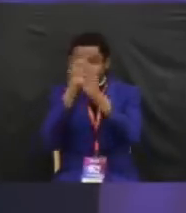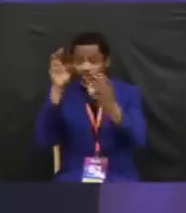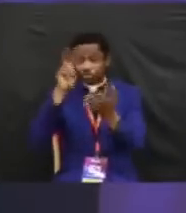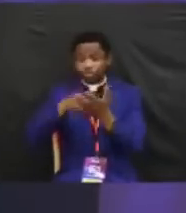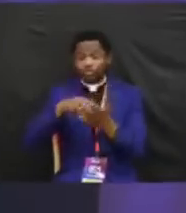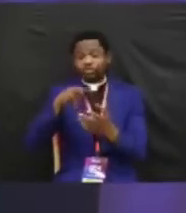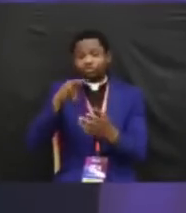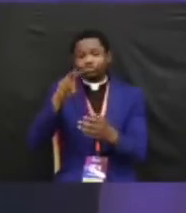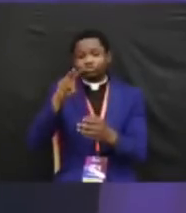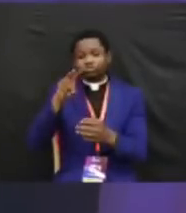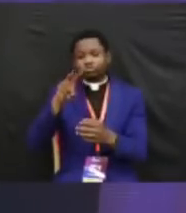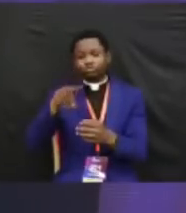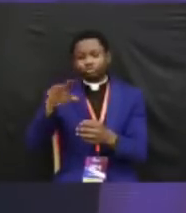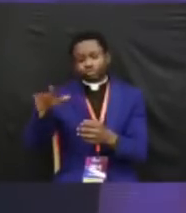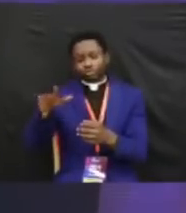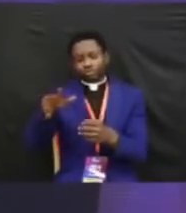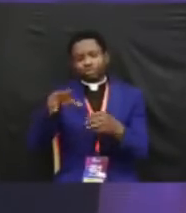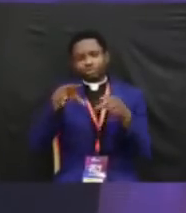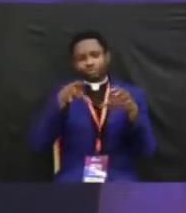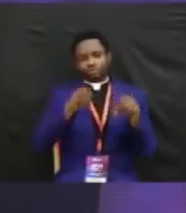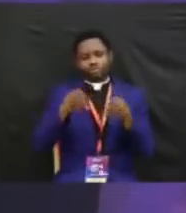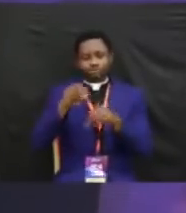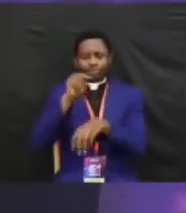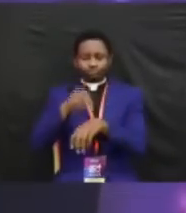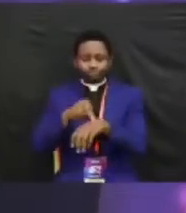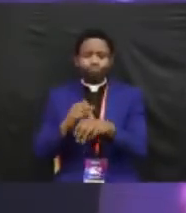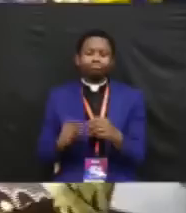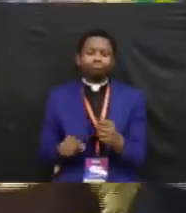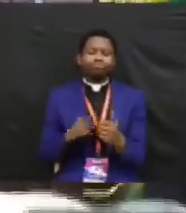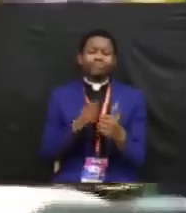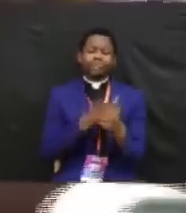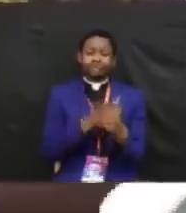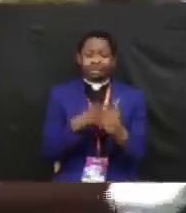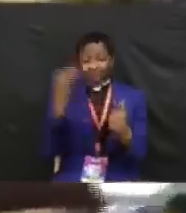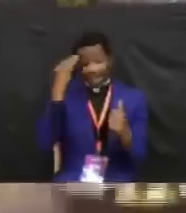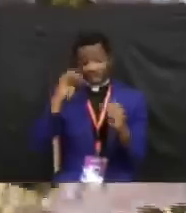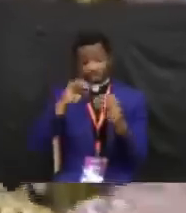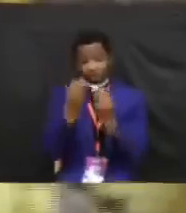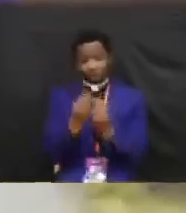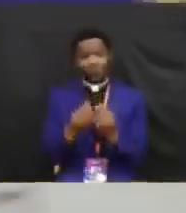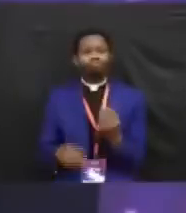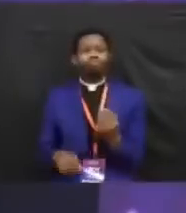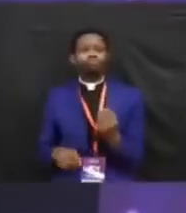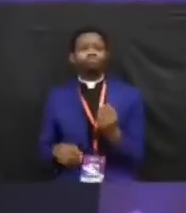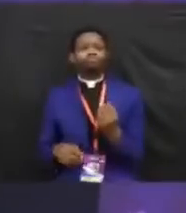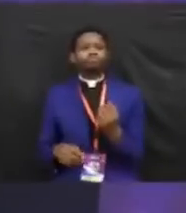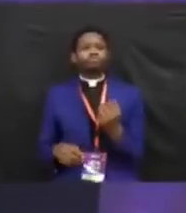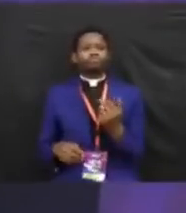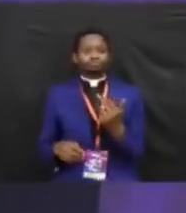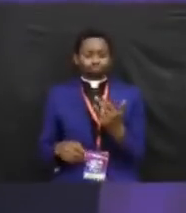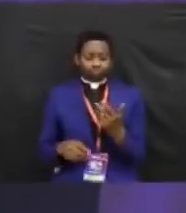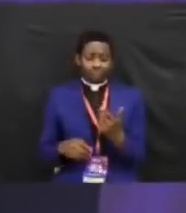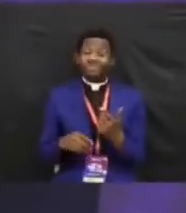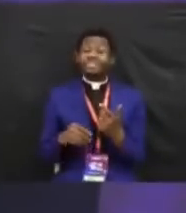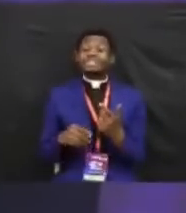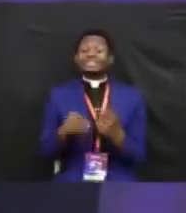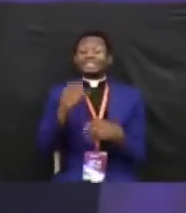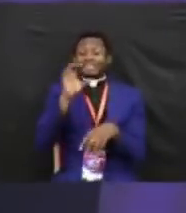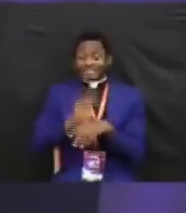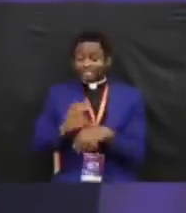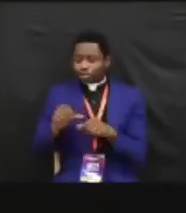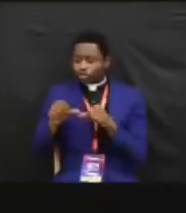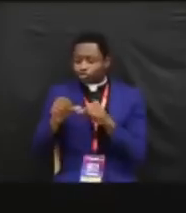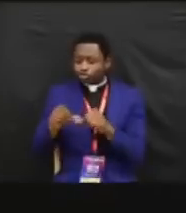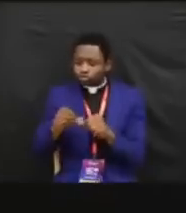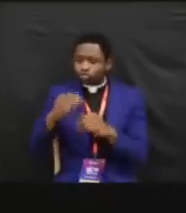Let me begin from the headquarters administration. Over the period, the church continued to build staff capacity with